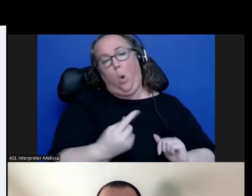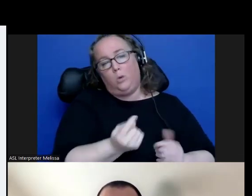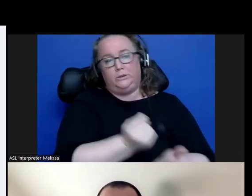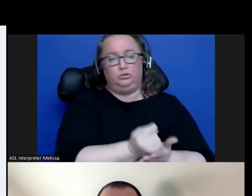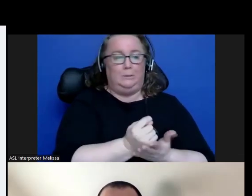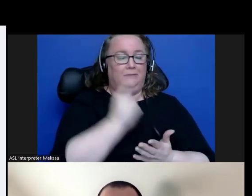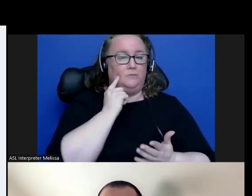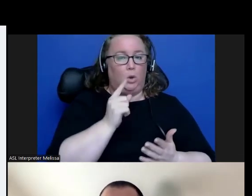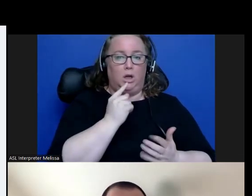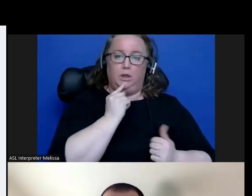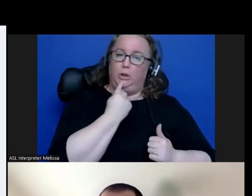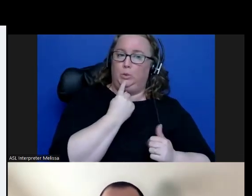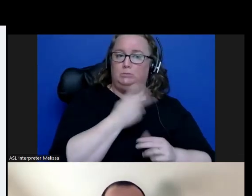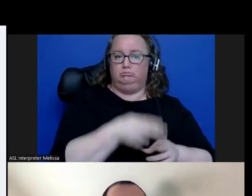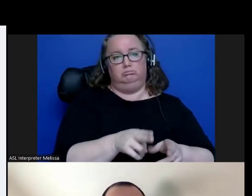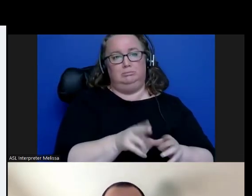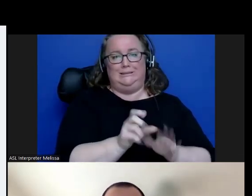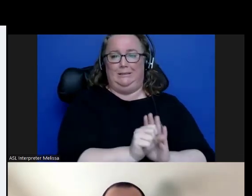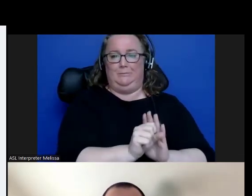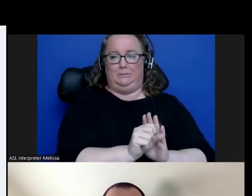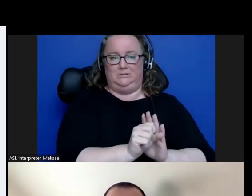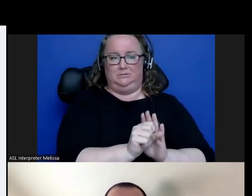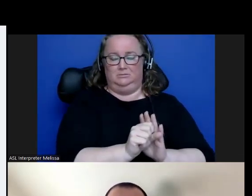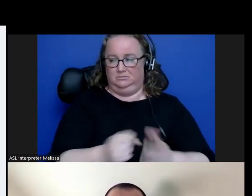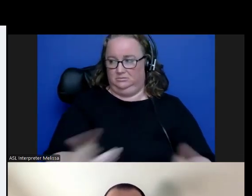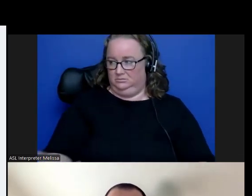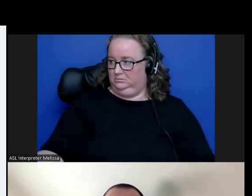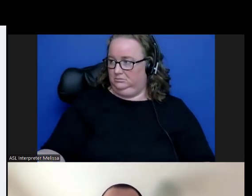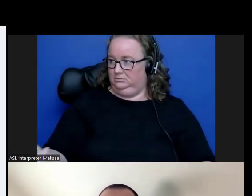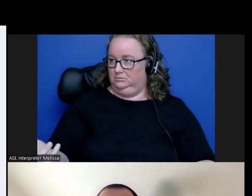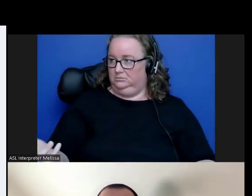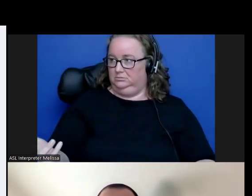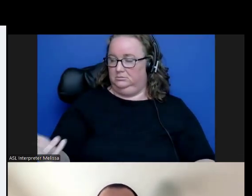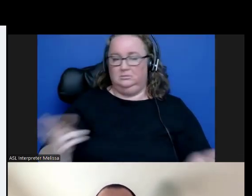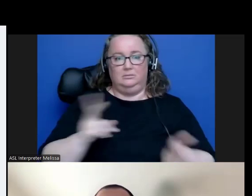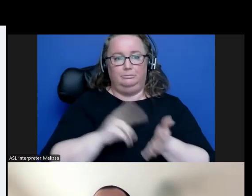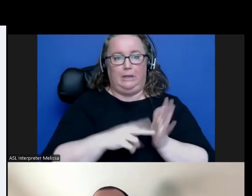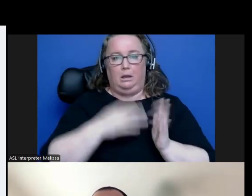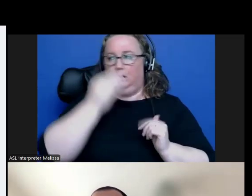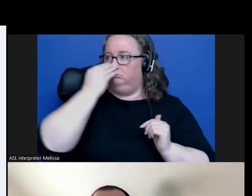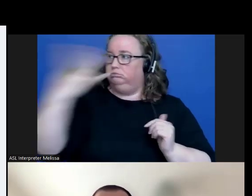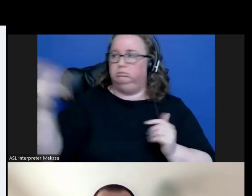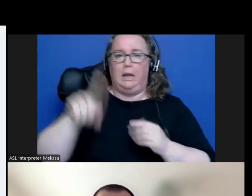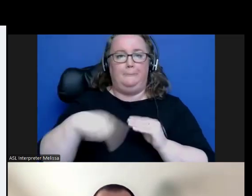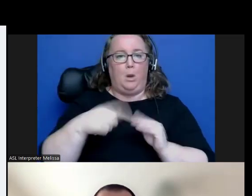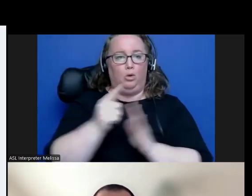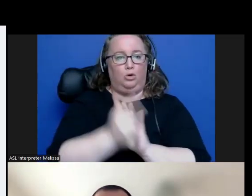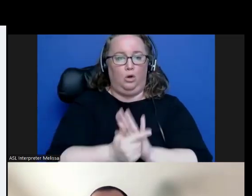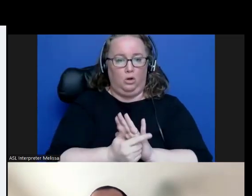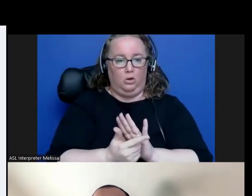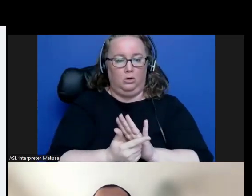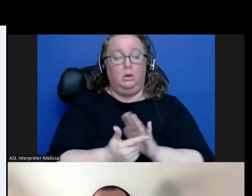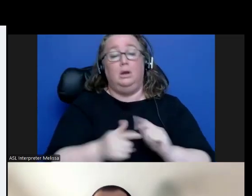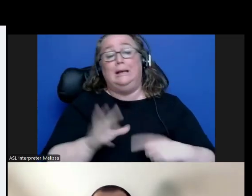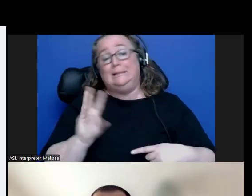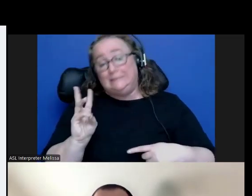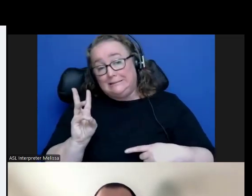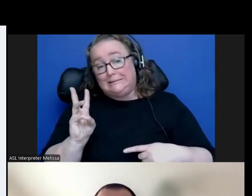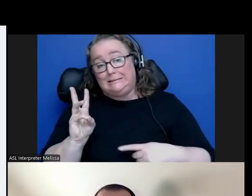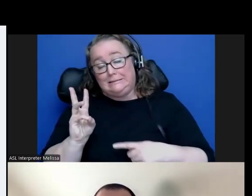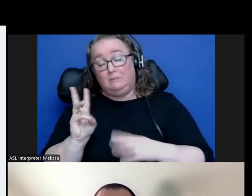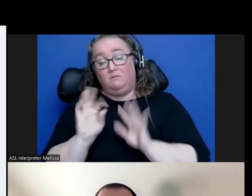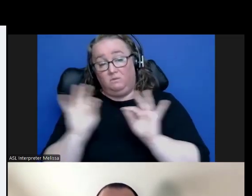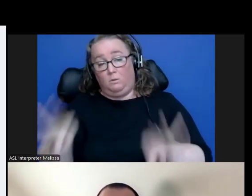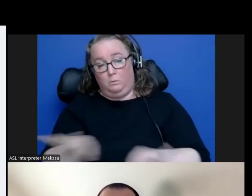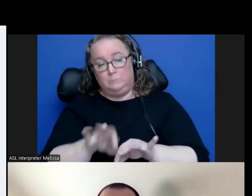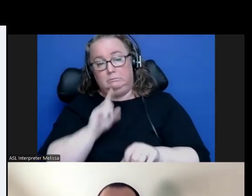acute symptoms, flying in the face of the law in this state. 6 of the forms used both options, treatment